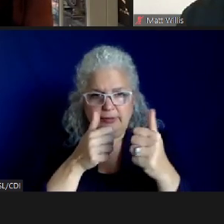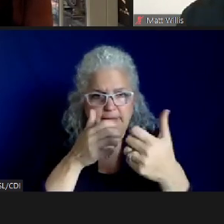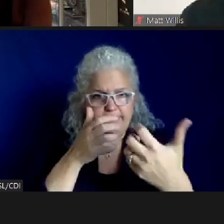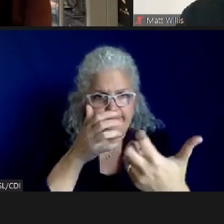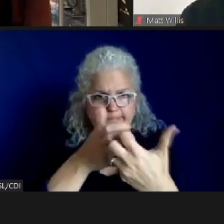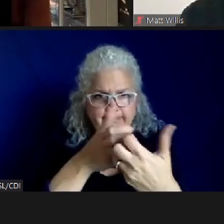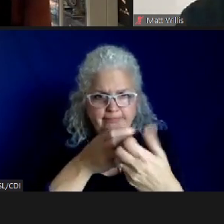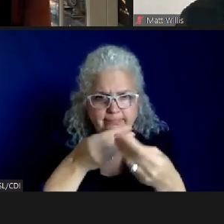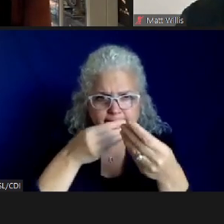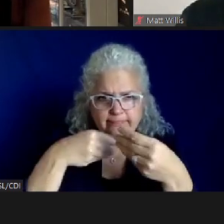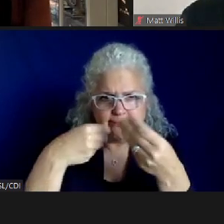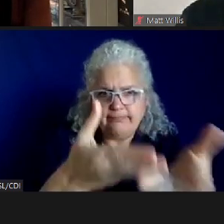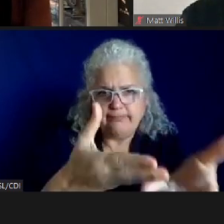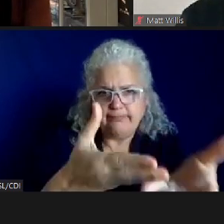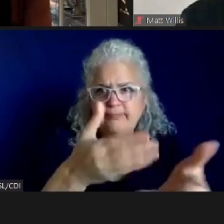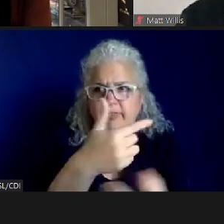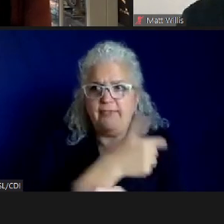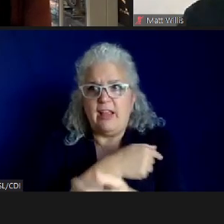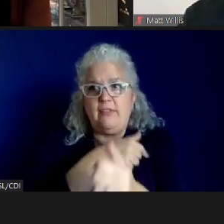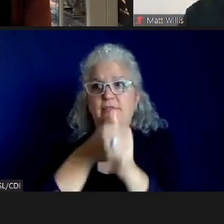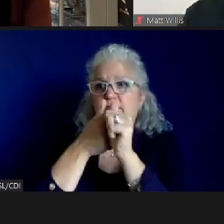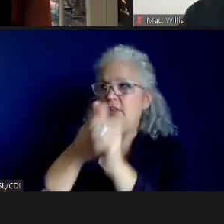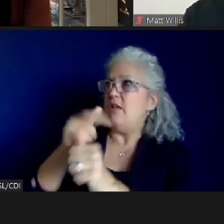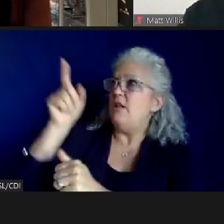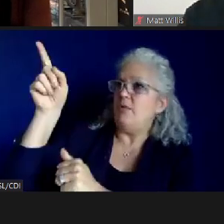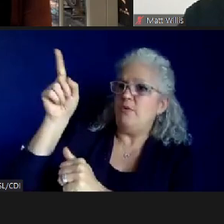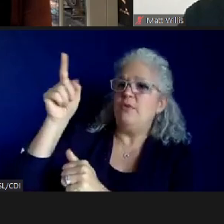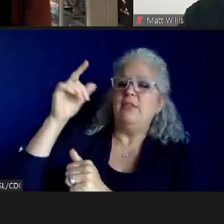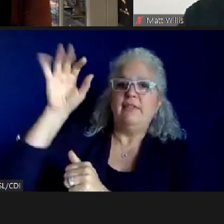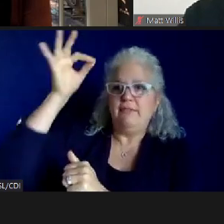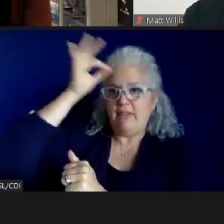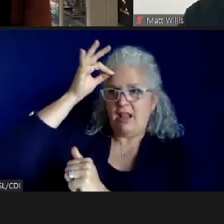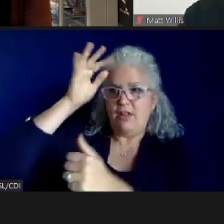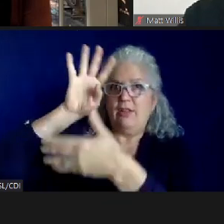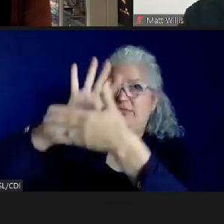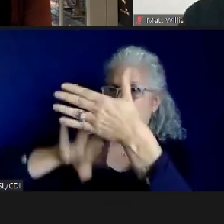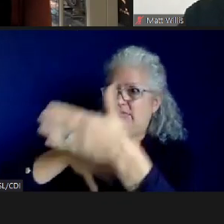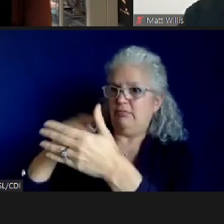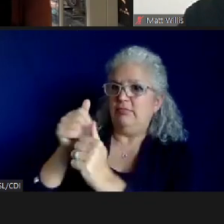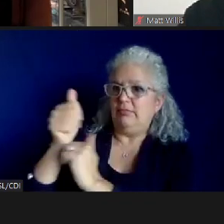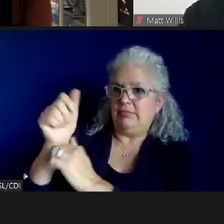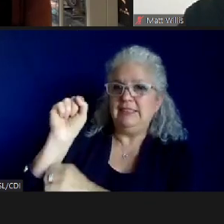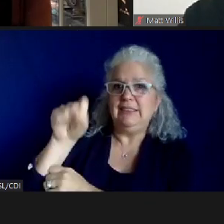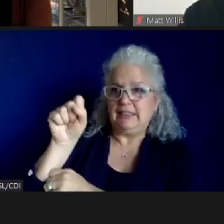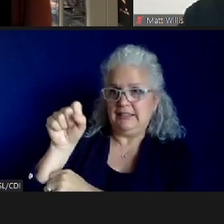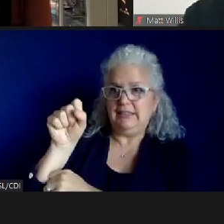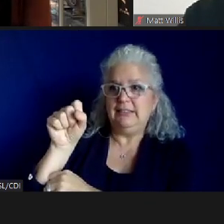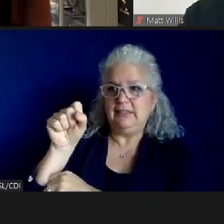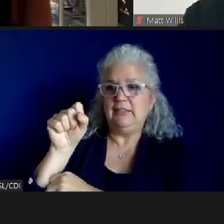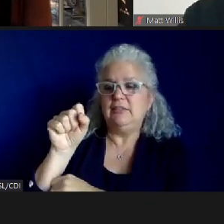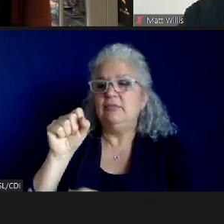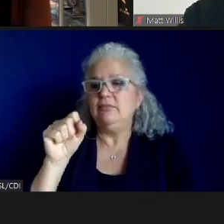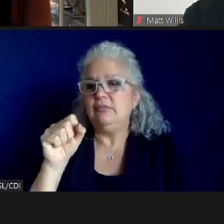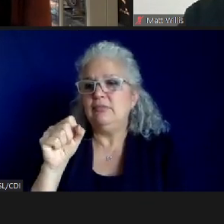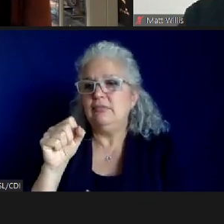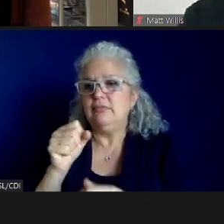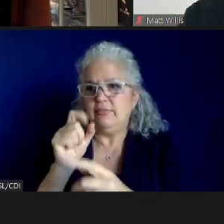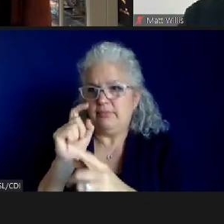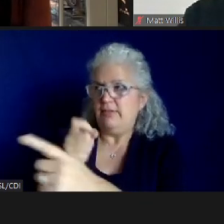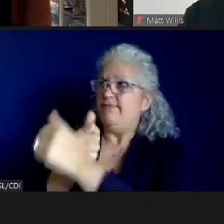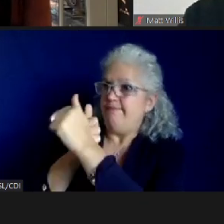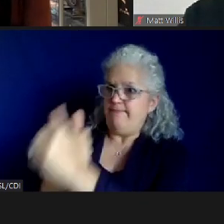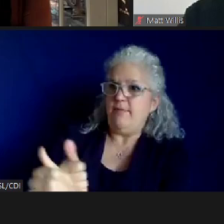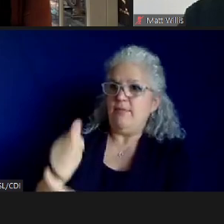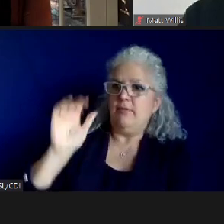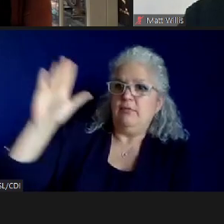the federal and state level, right? And there's not too much sort of wiggle room that we have there. We have to follow our orders. But then the second part is really